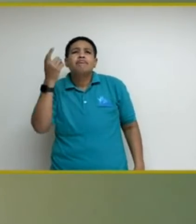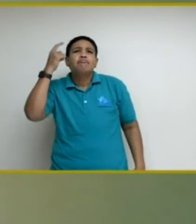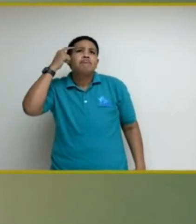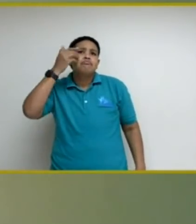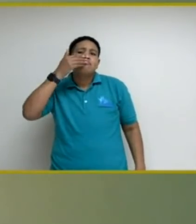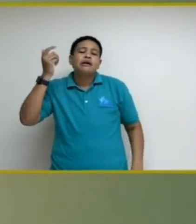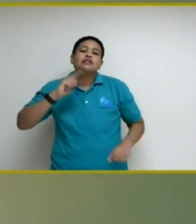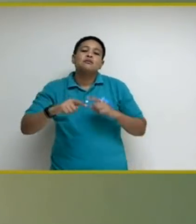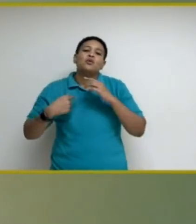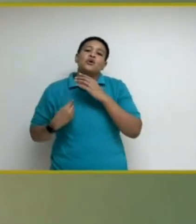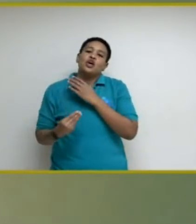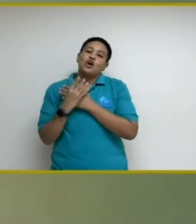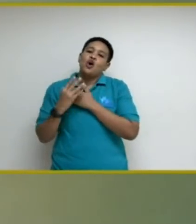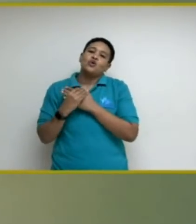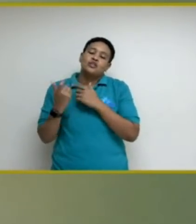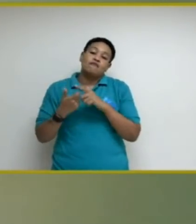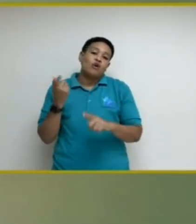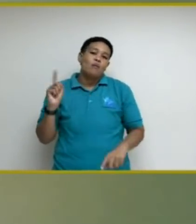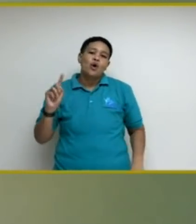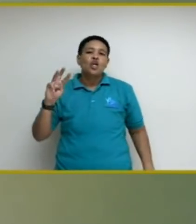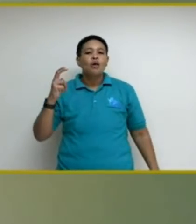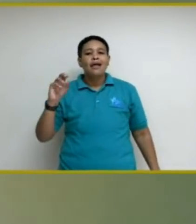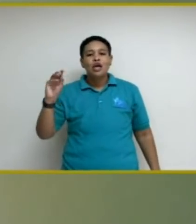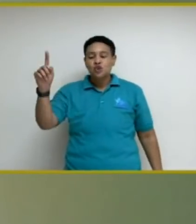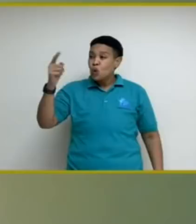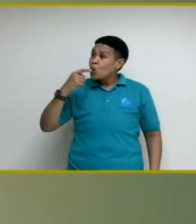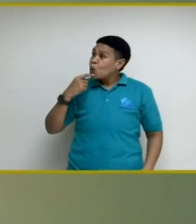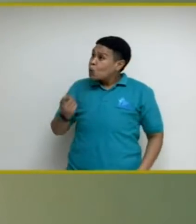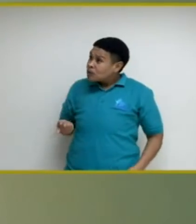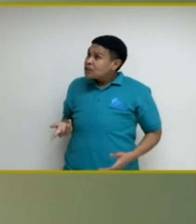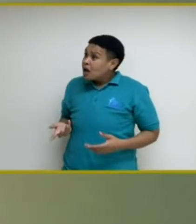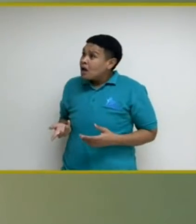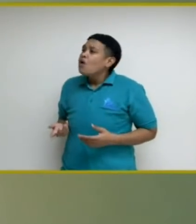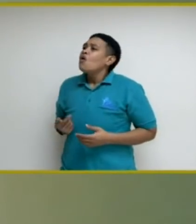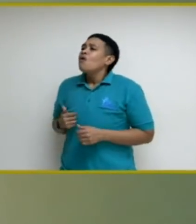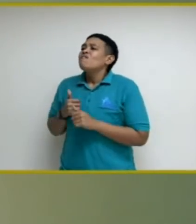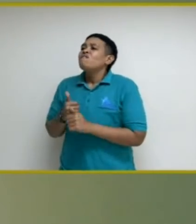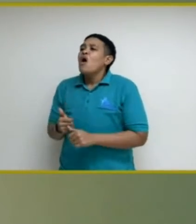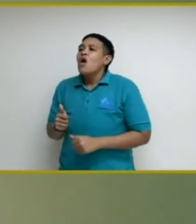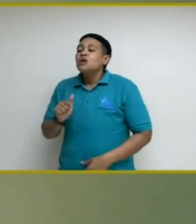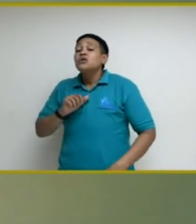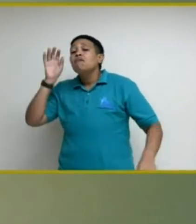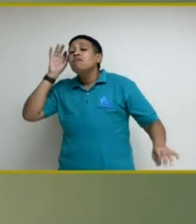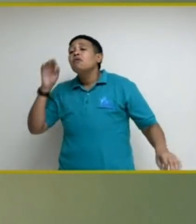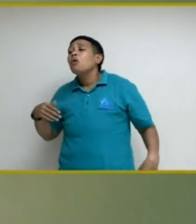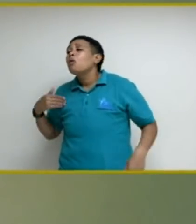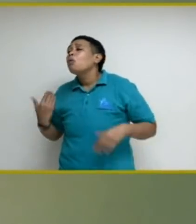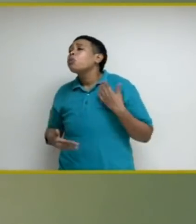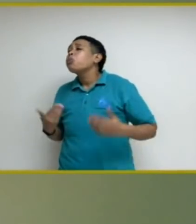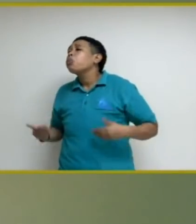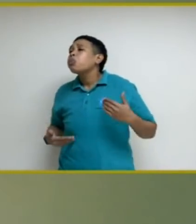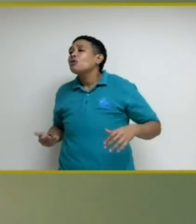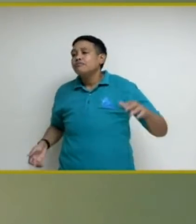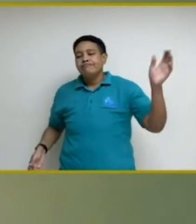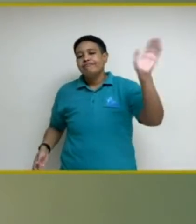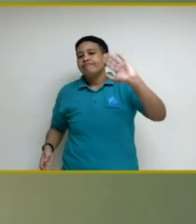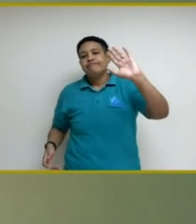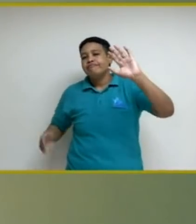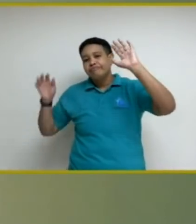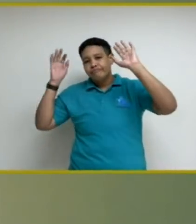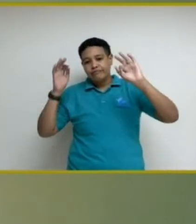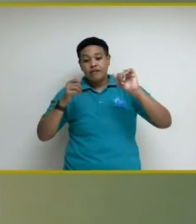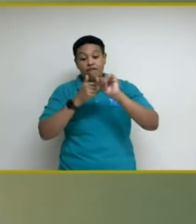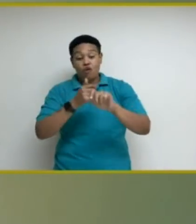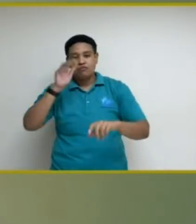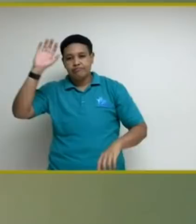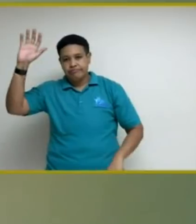take counsel from this known and reputable authority before we institute here in country.